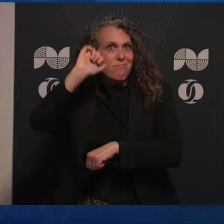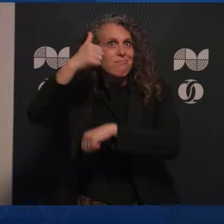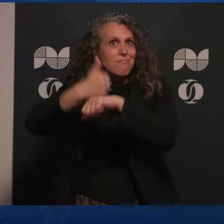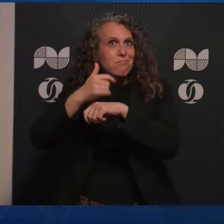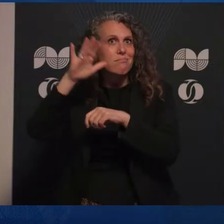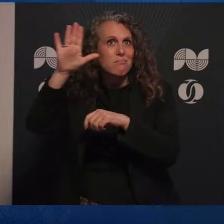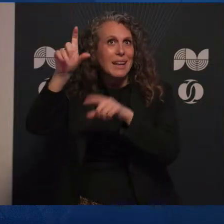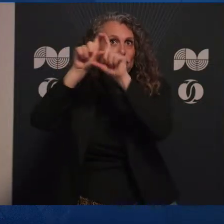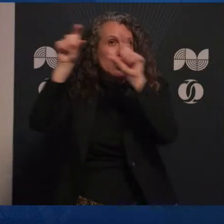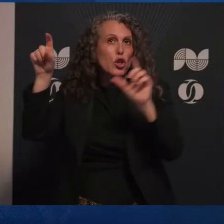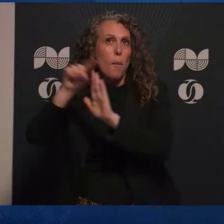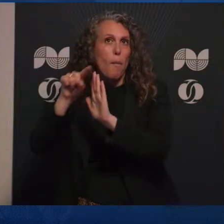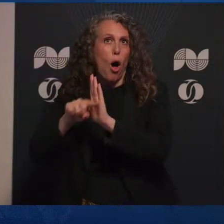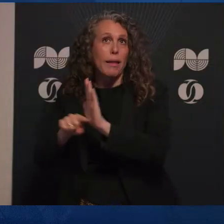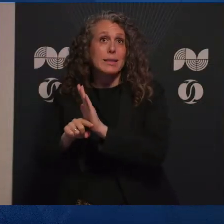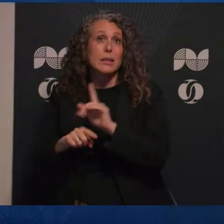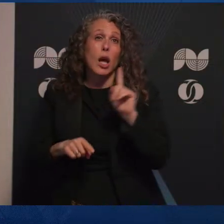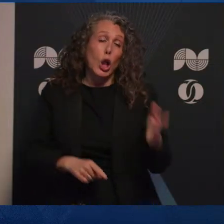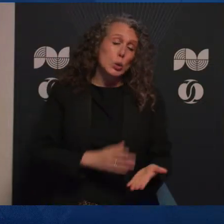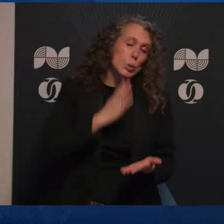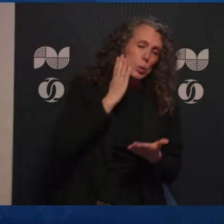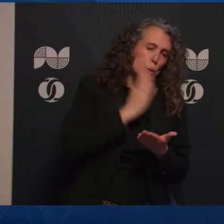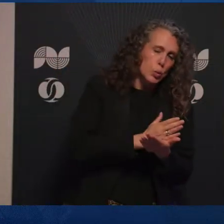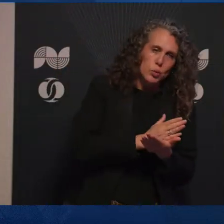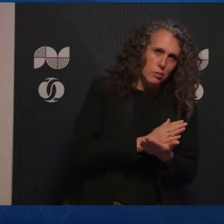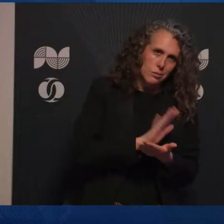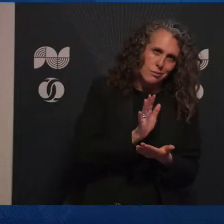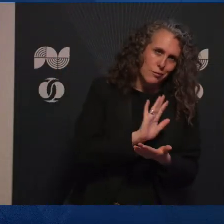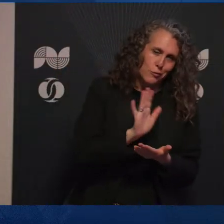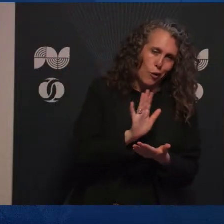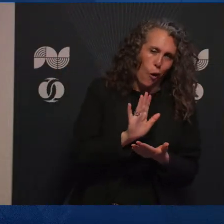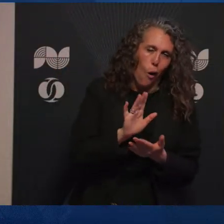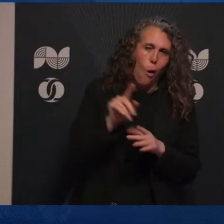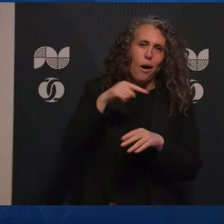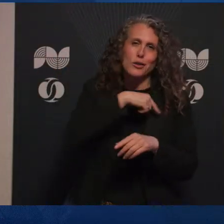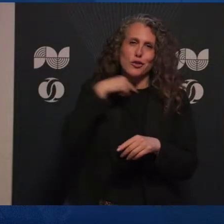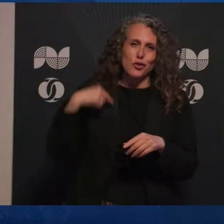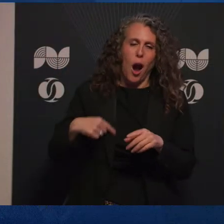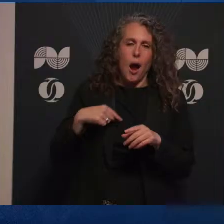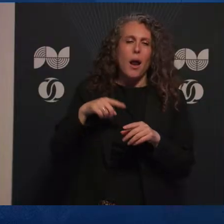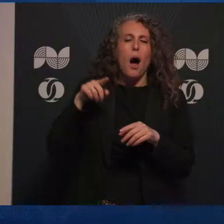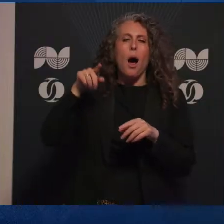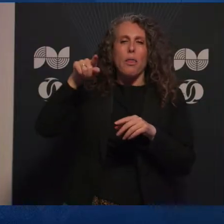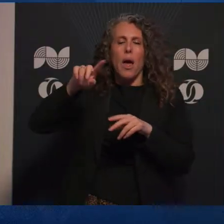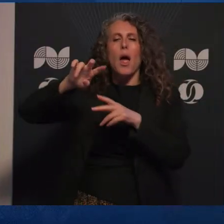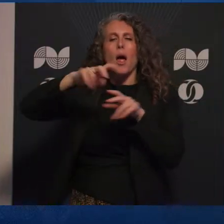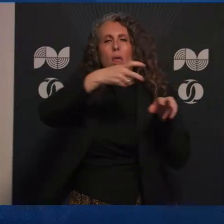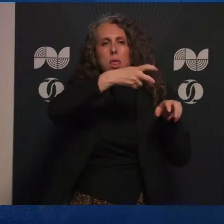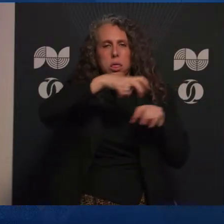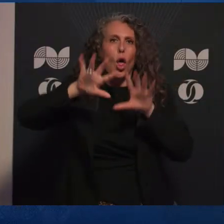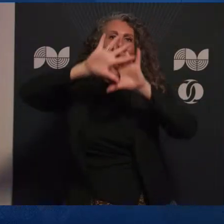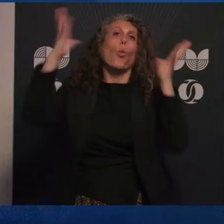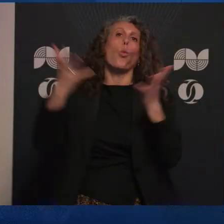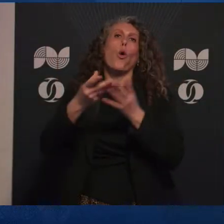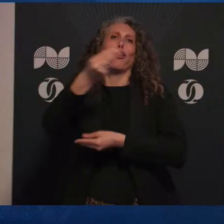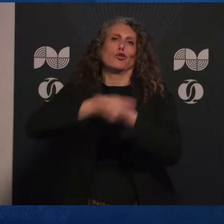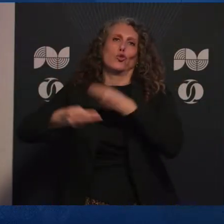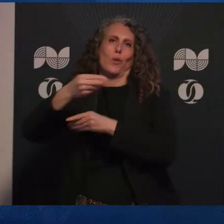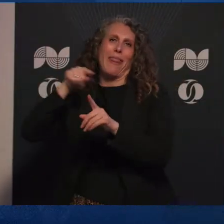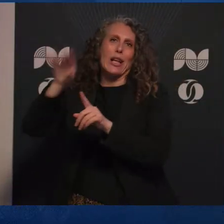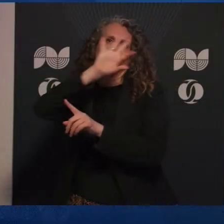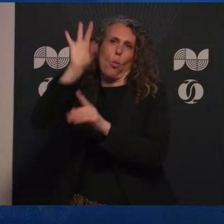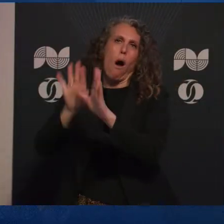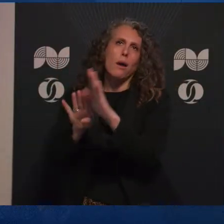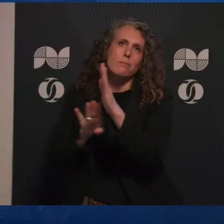true, by the way. For the most part, China made it for different reasons, by integrating into world trade. And so we now have a phenomenon